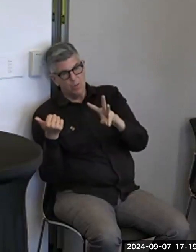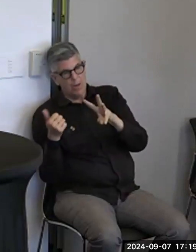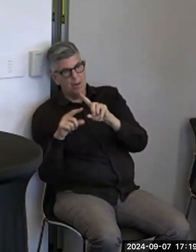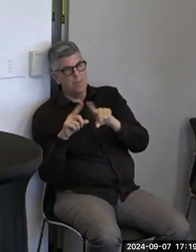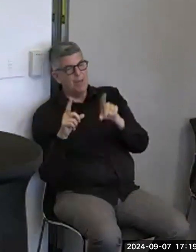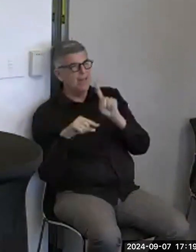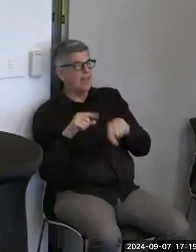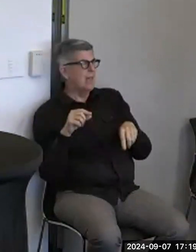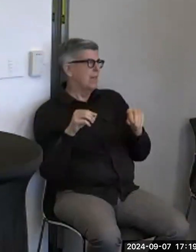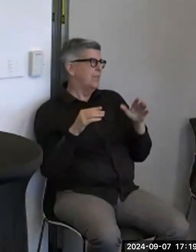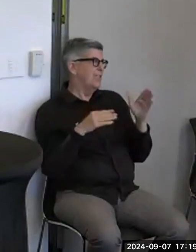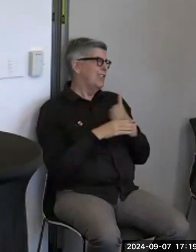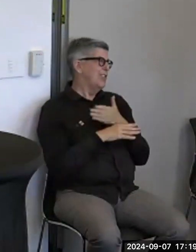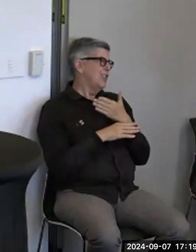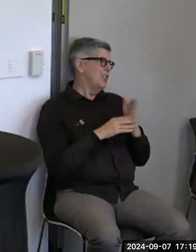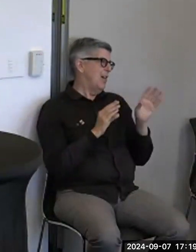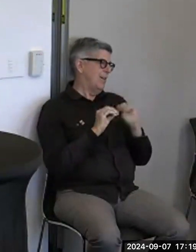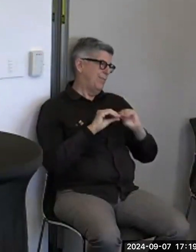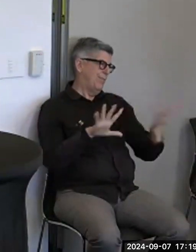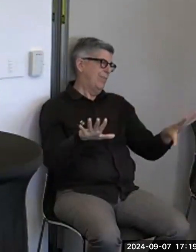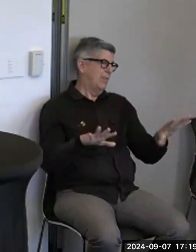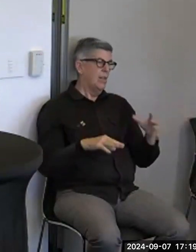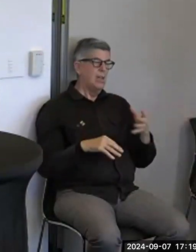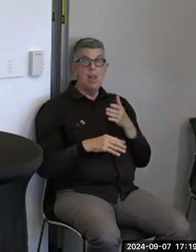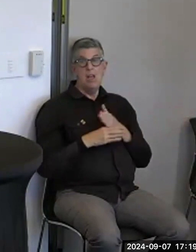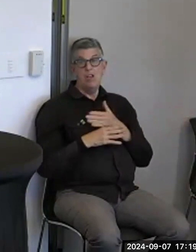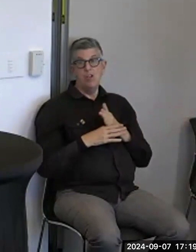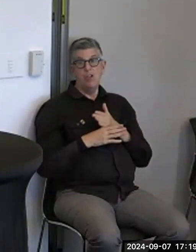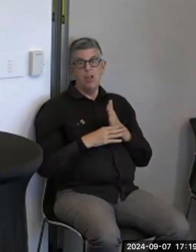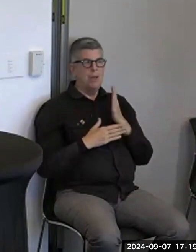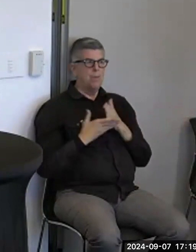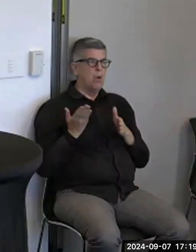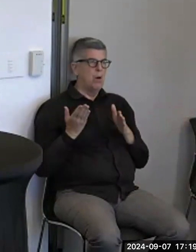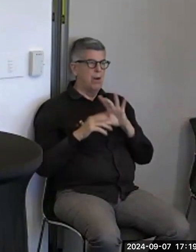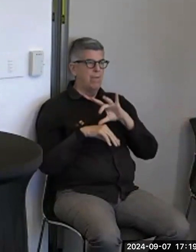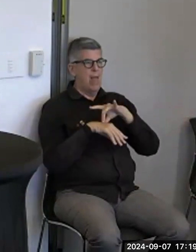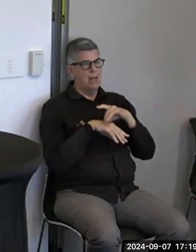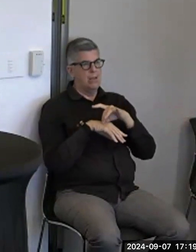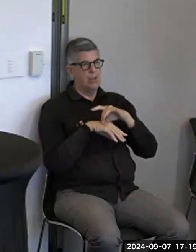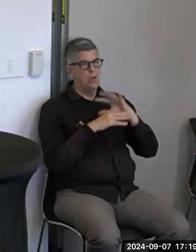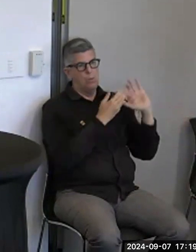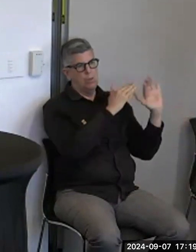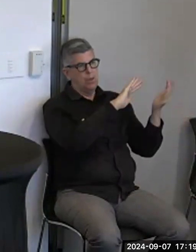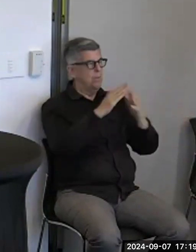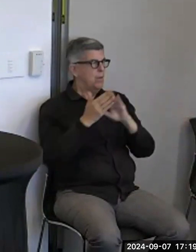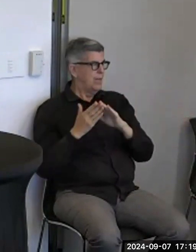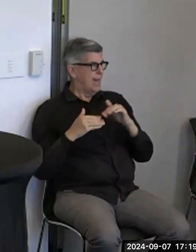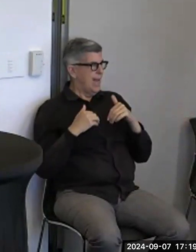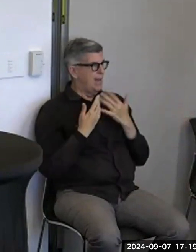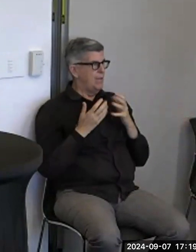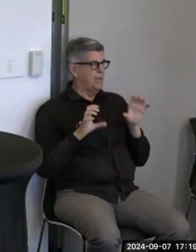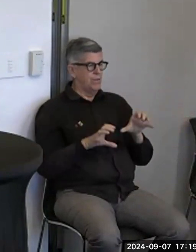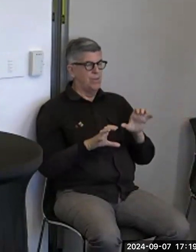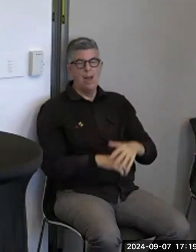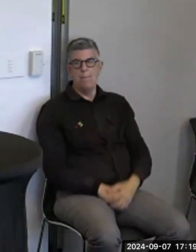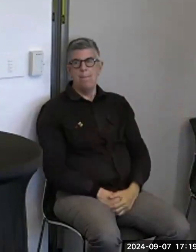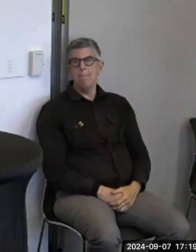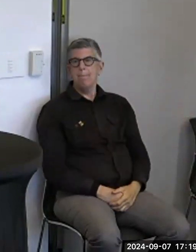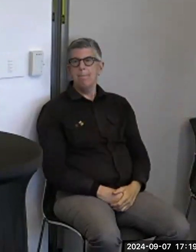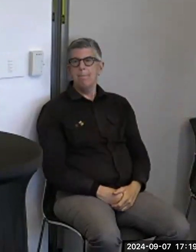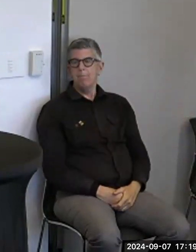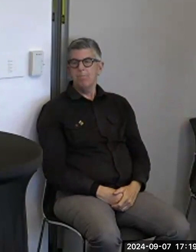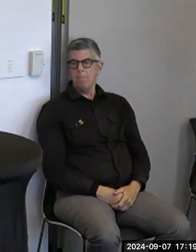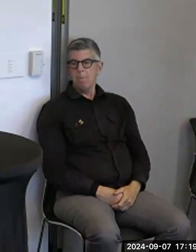it with anybody else. So I guess that sharing part of that global community, has that come up within year 3?